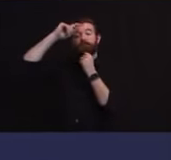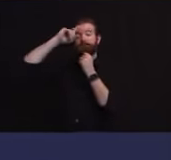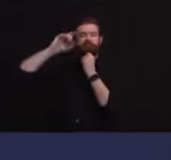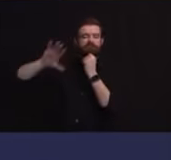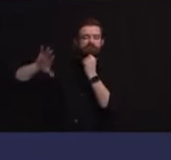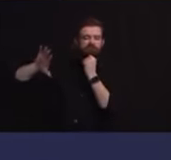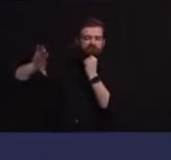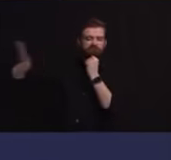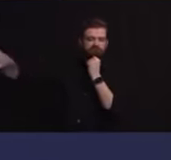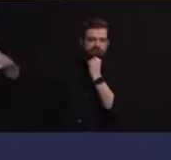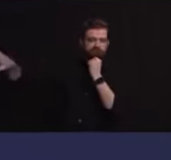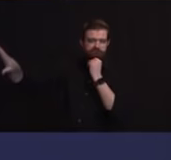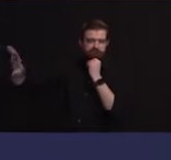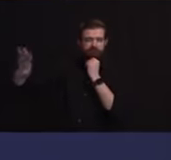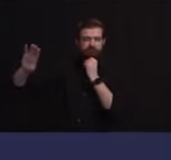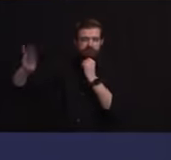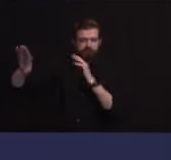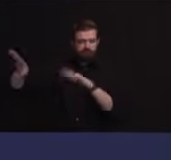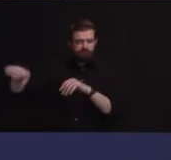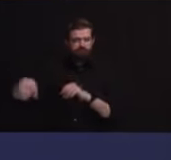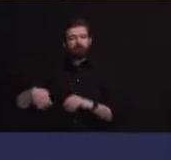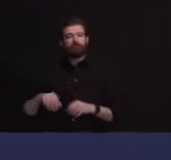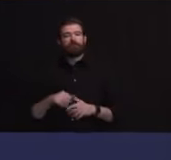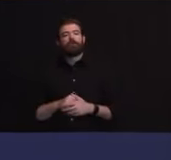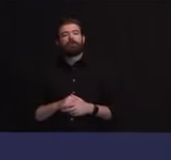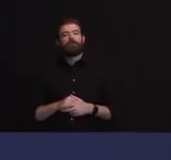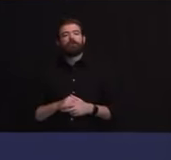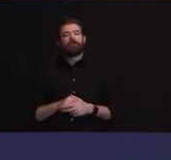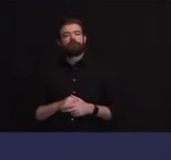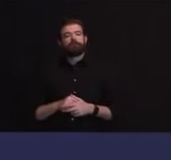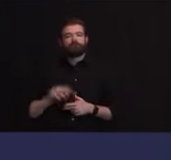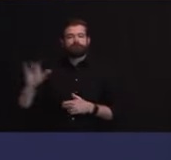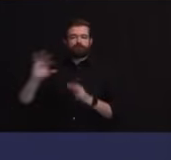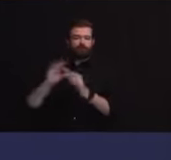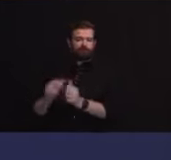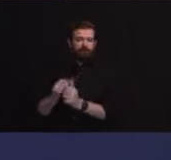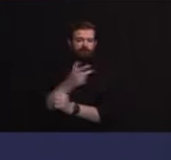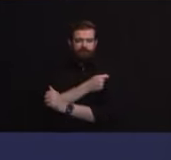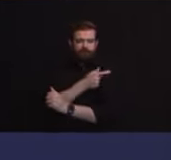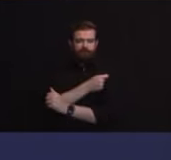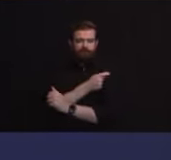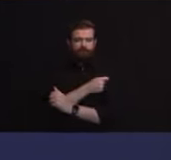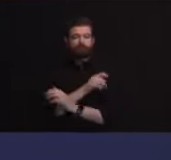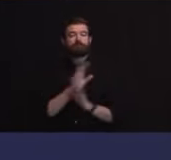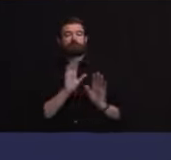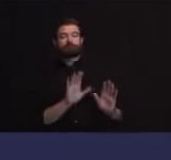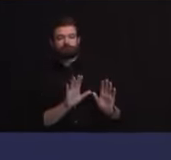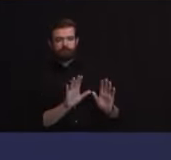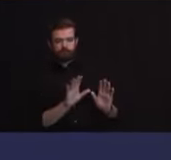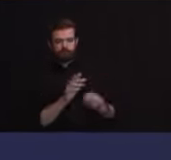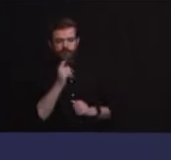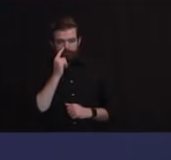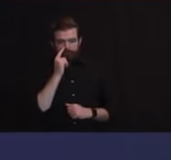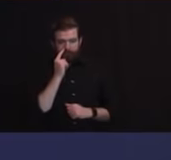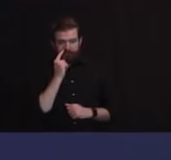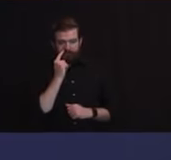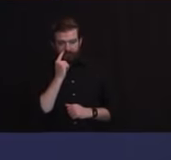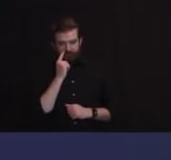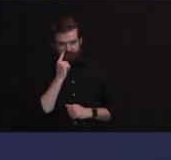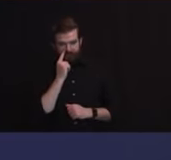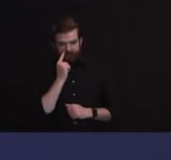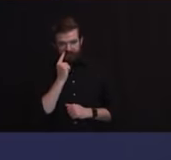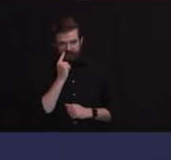thing into the ground through vaccination take-up. On reopenings, we basically are saying two different